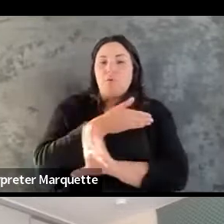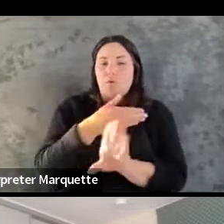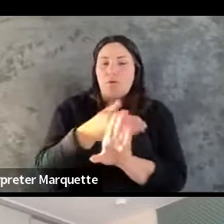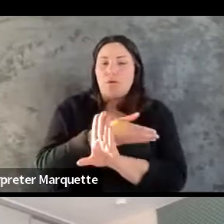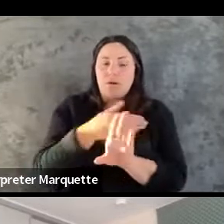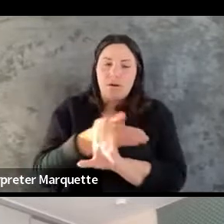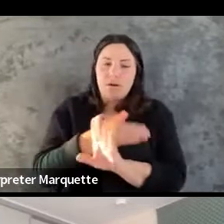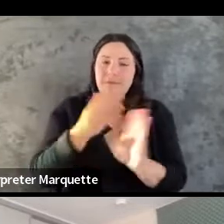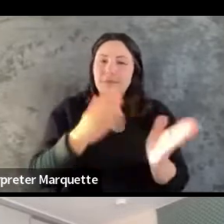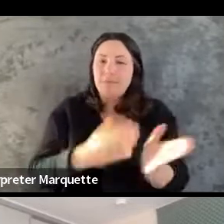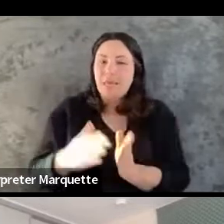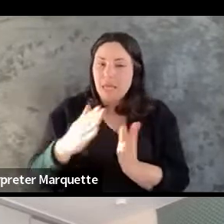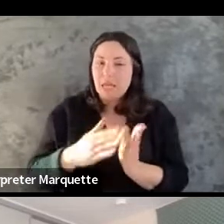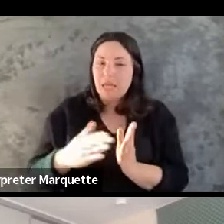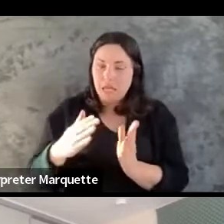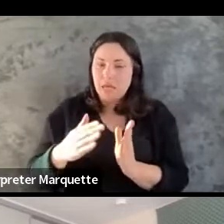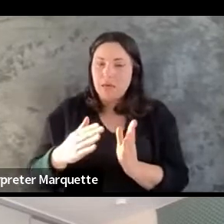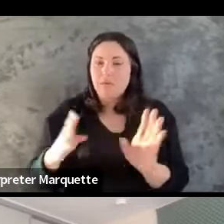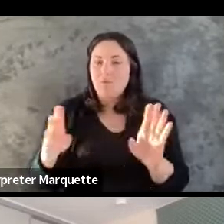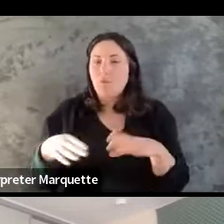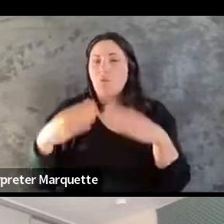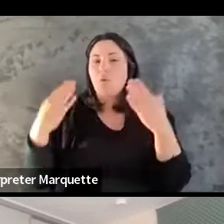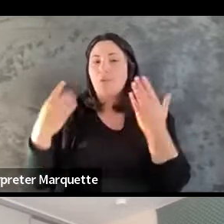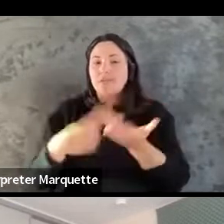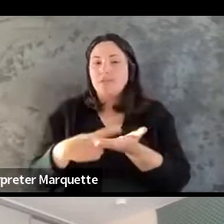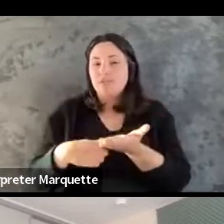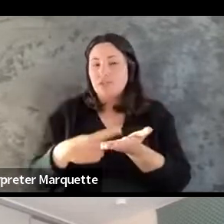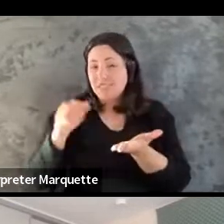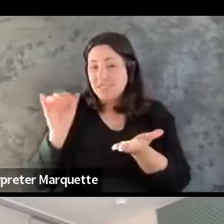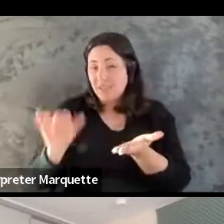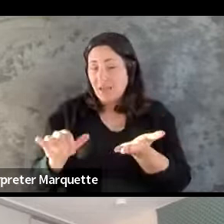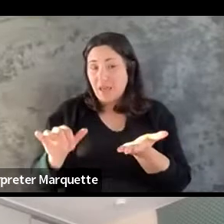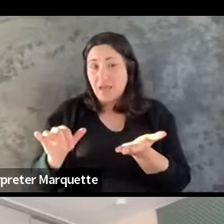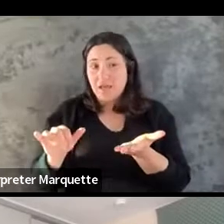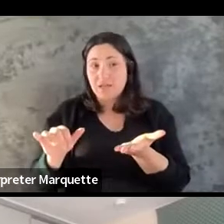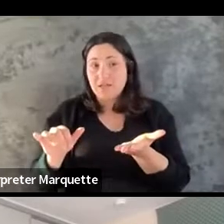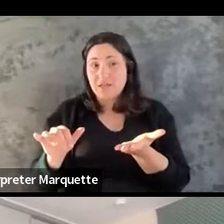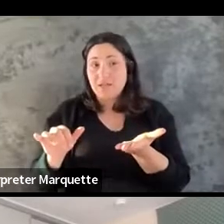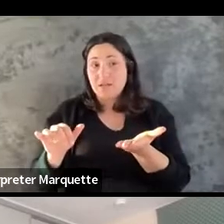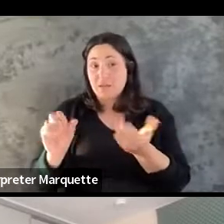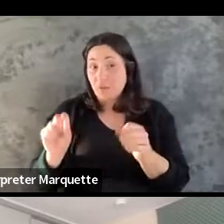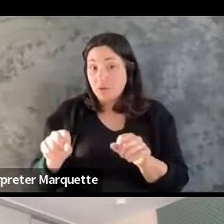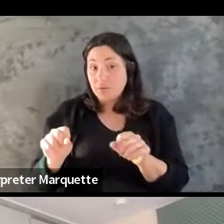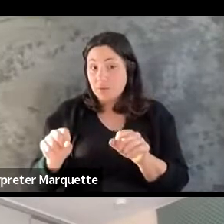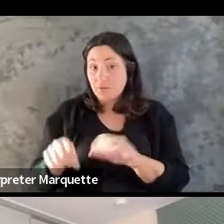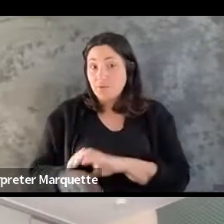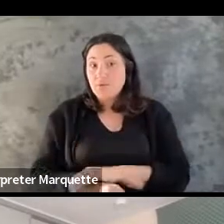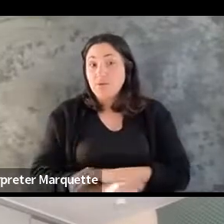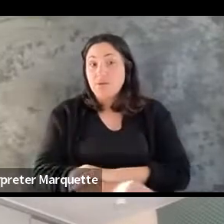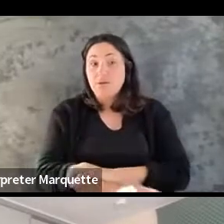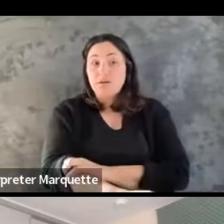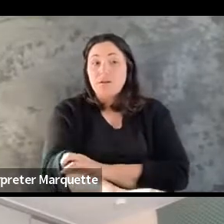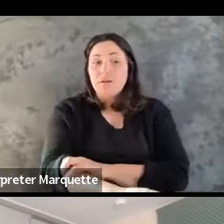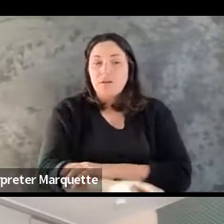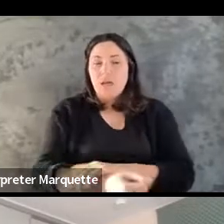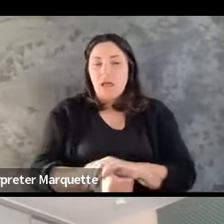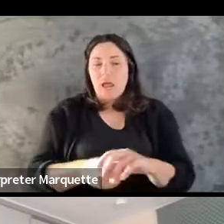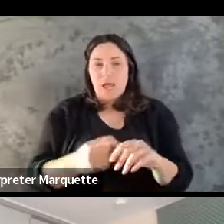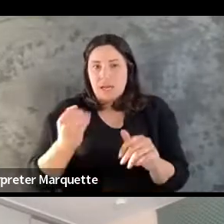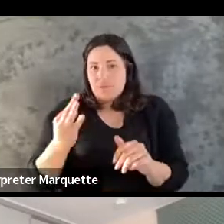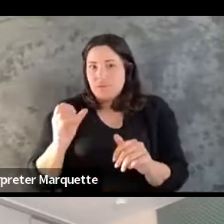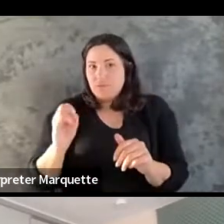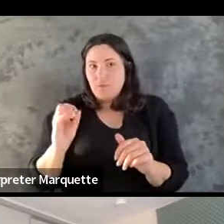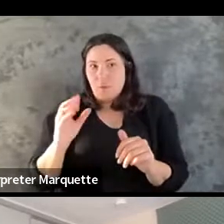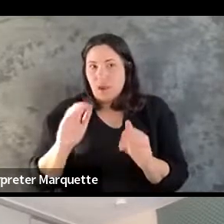in an open discussion. So is that something that mechanistically is possible, Dr. Sharetta? And if so, how do we